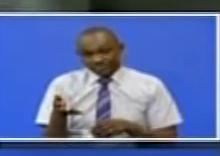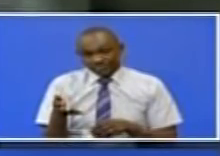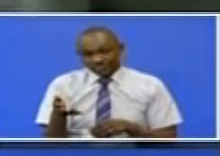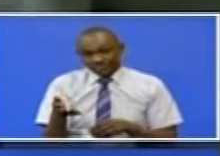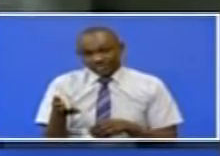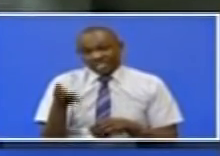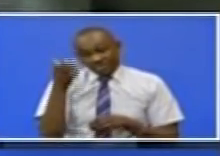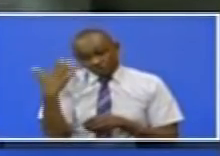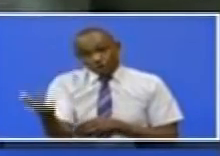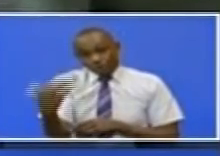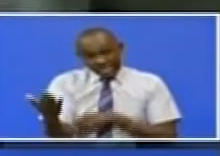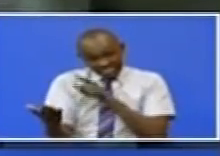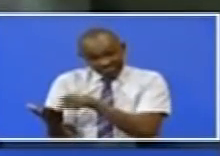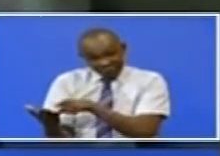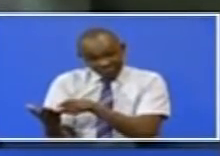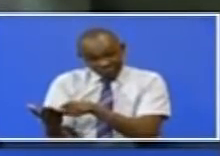affidavit